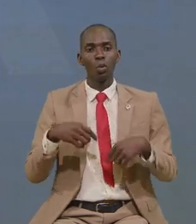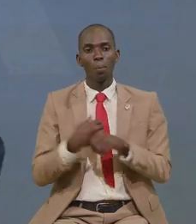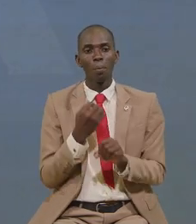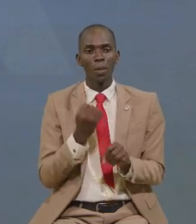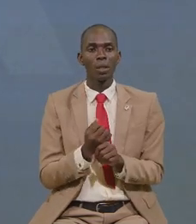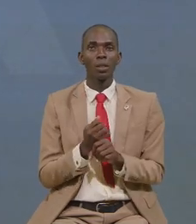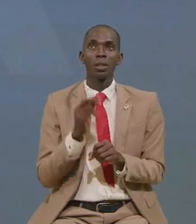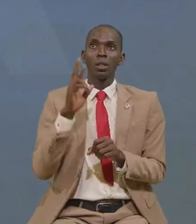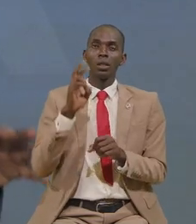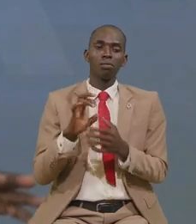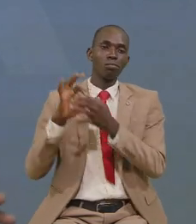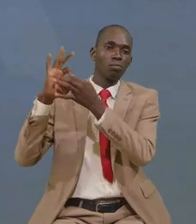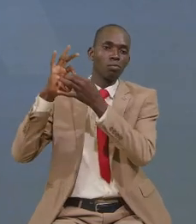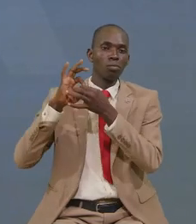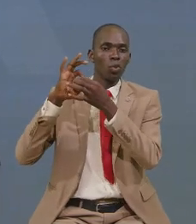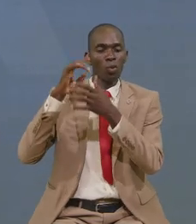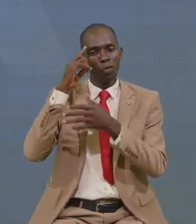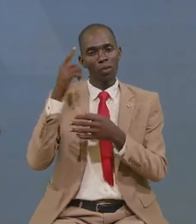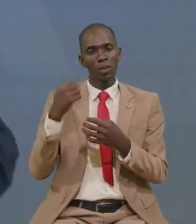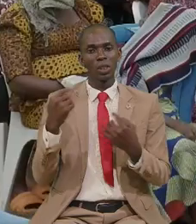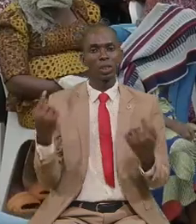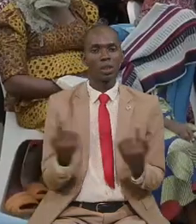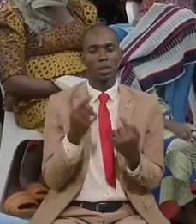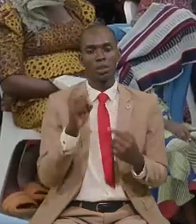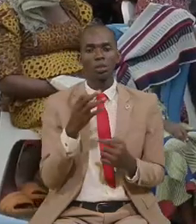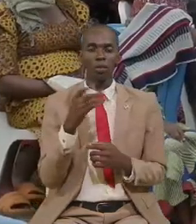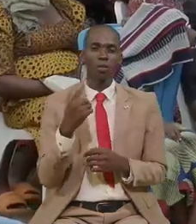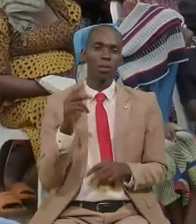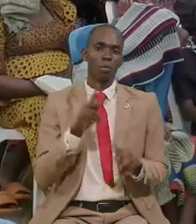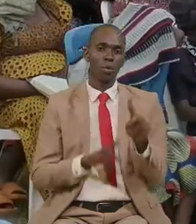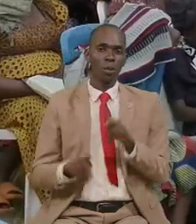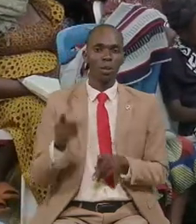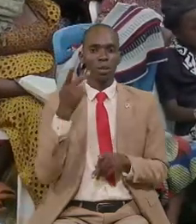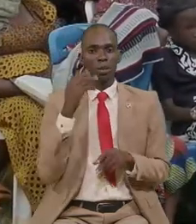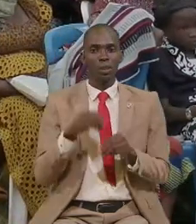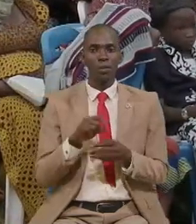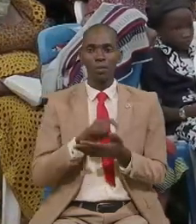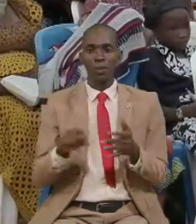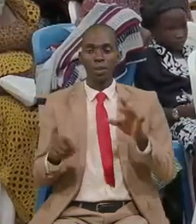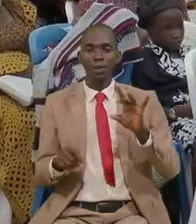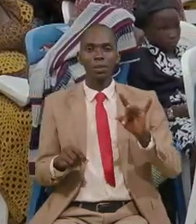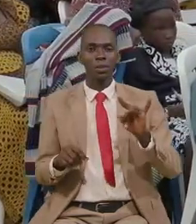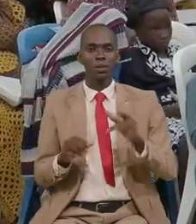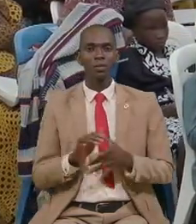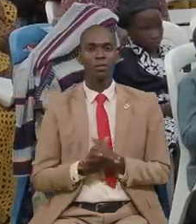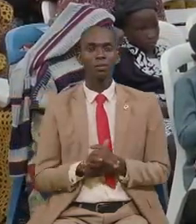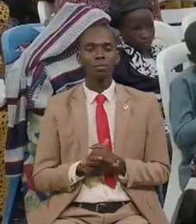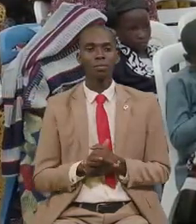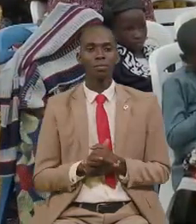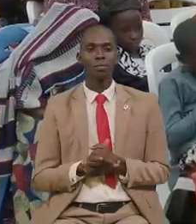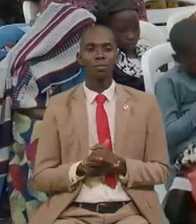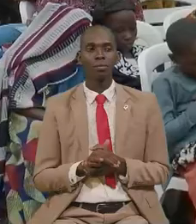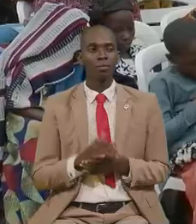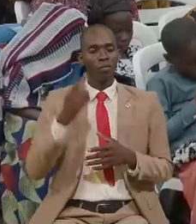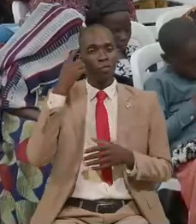reconciliation for the sins of the people. Look at verse 18. In verse 18, for in